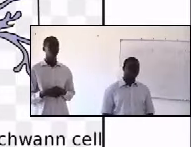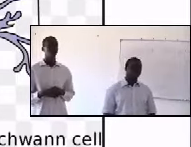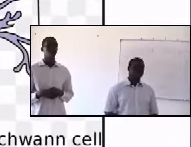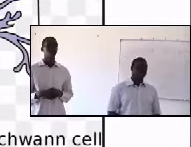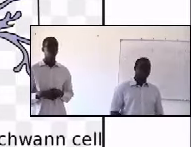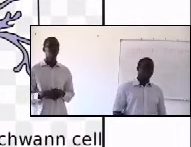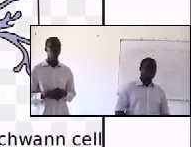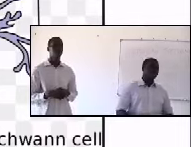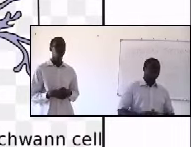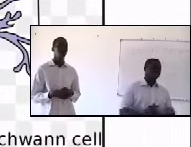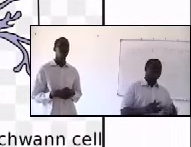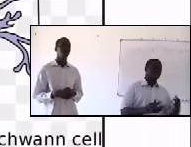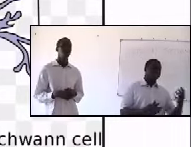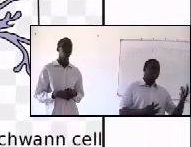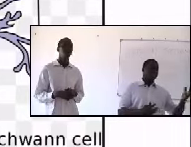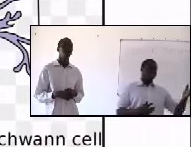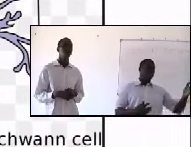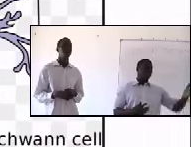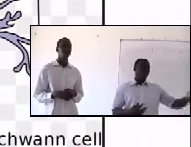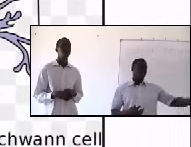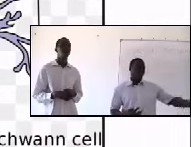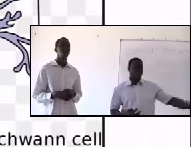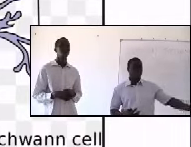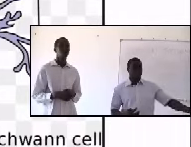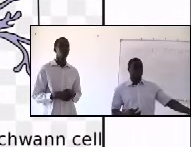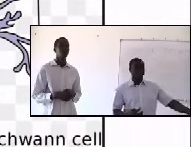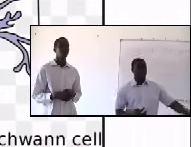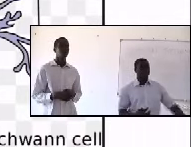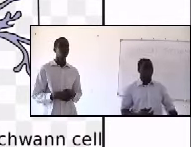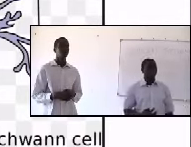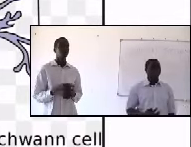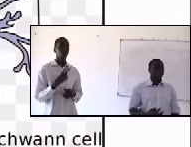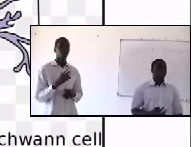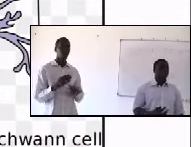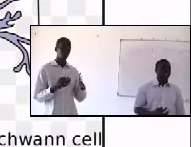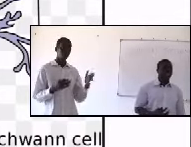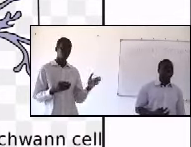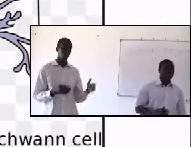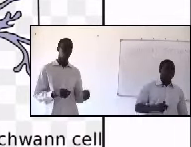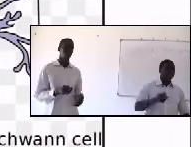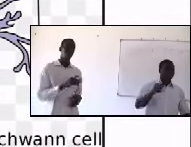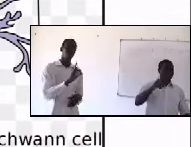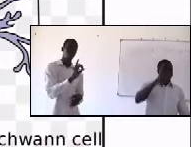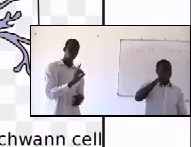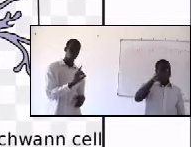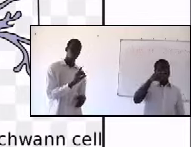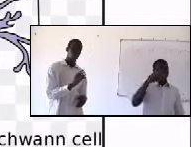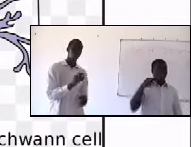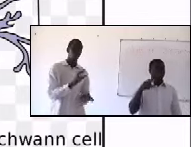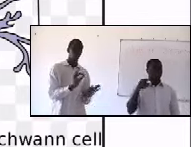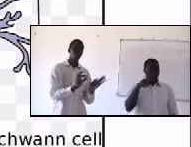is labeling. So this diagram, okay, like for instance, if you look